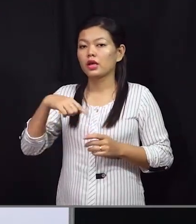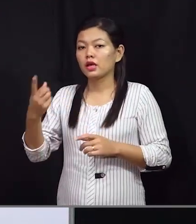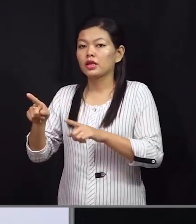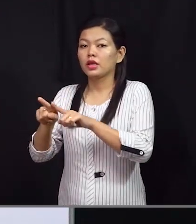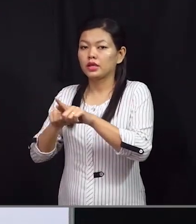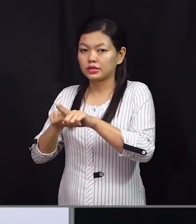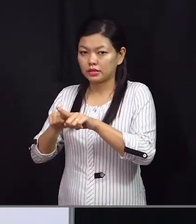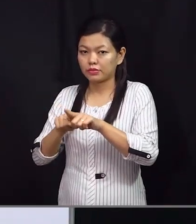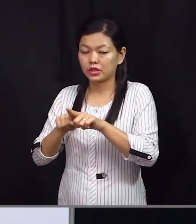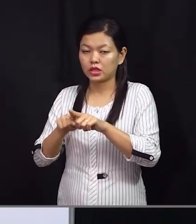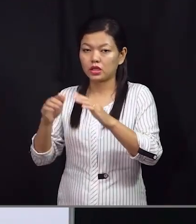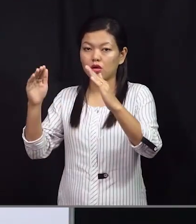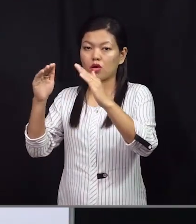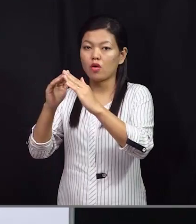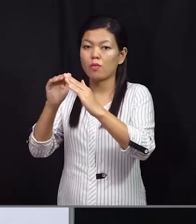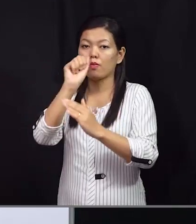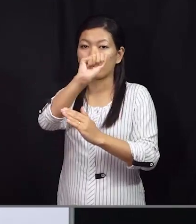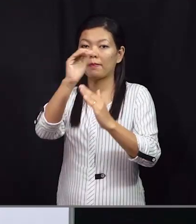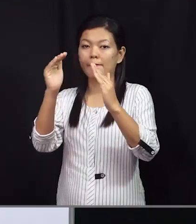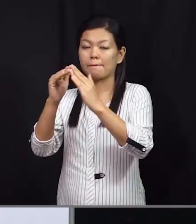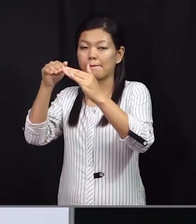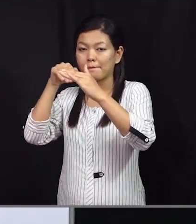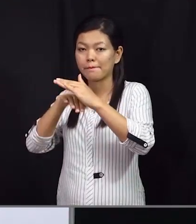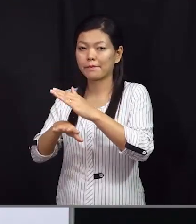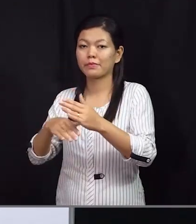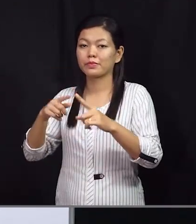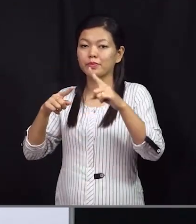tuition that you give at home, for example, you